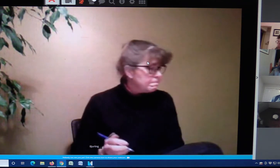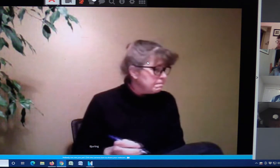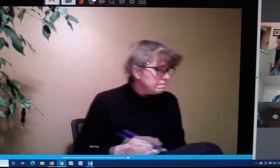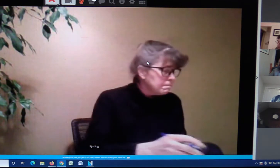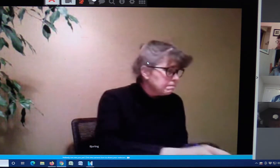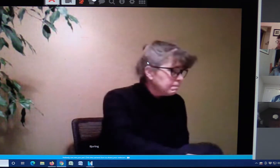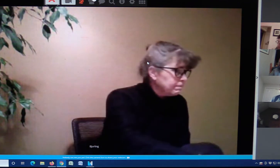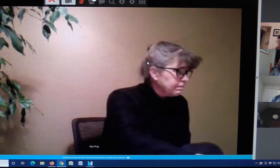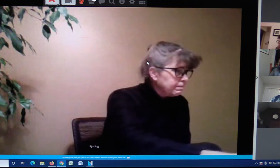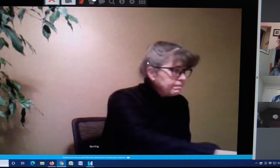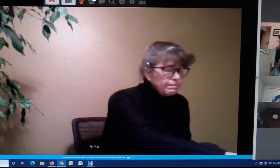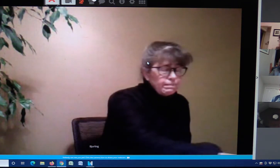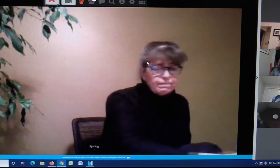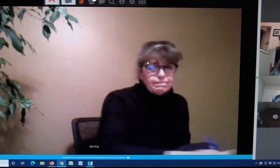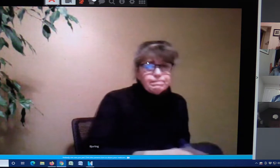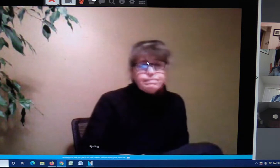contribute?